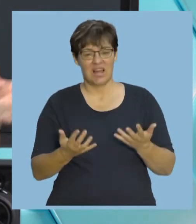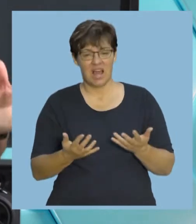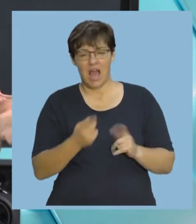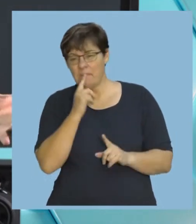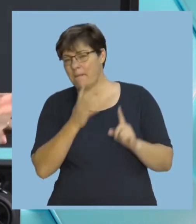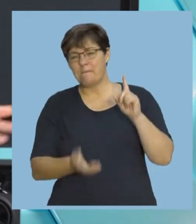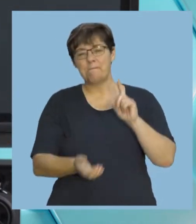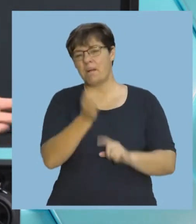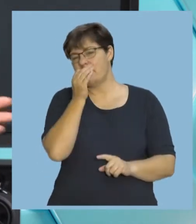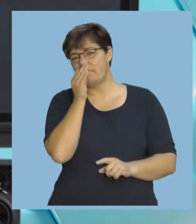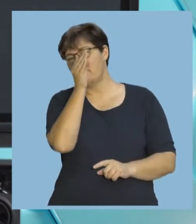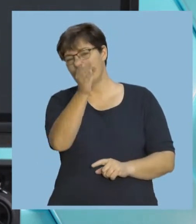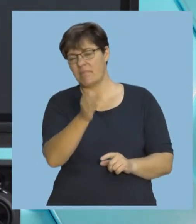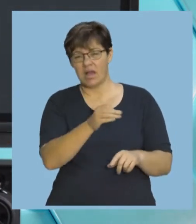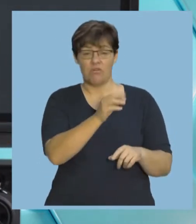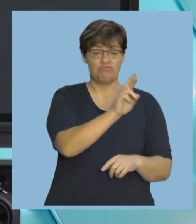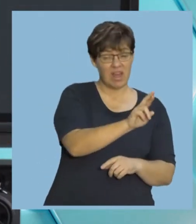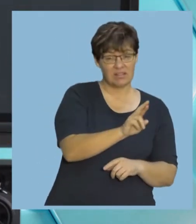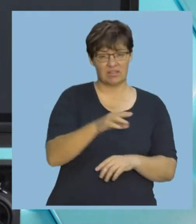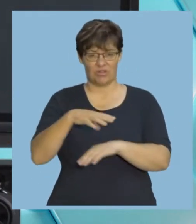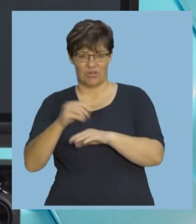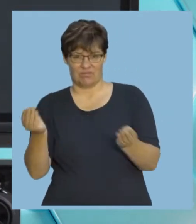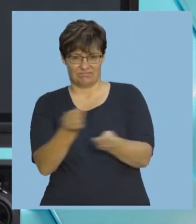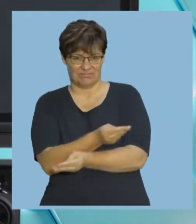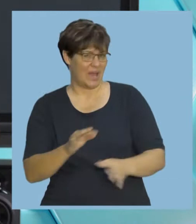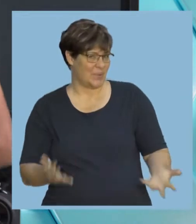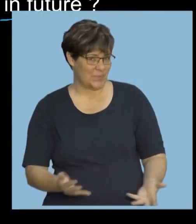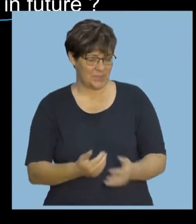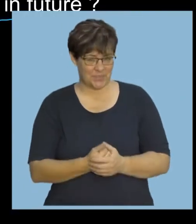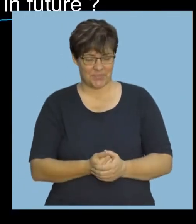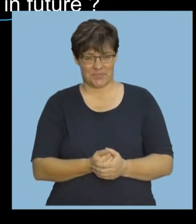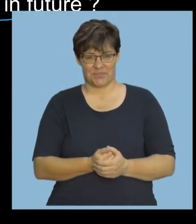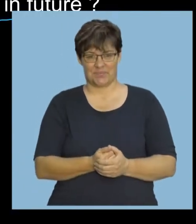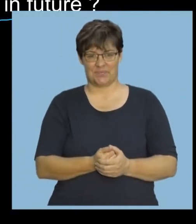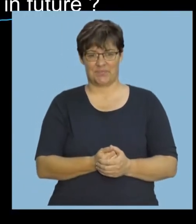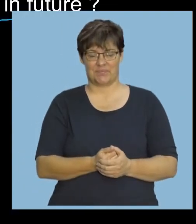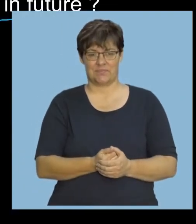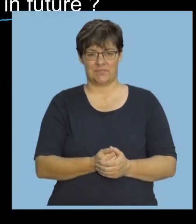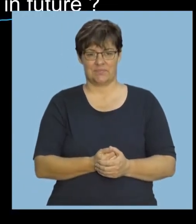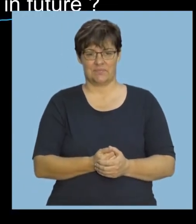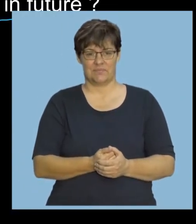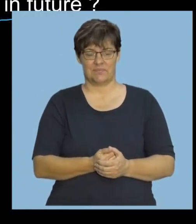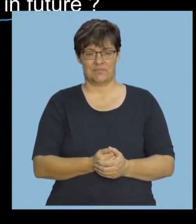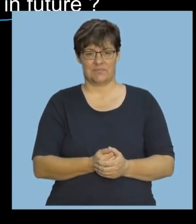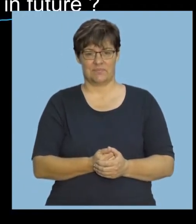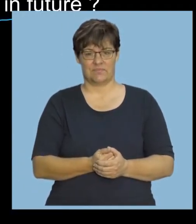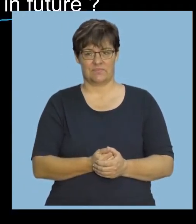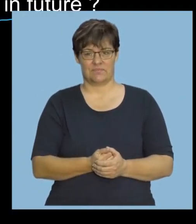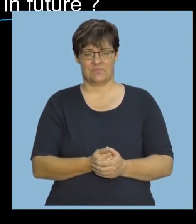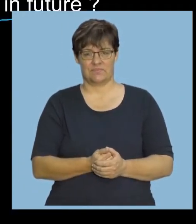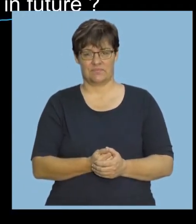one predict the rand to dollar. Okay, another thing to think about